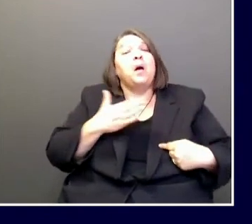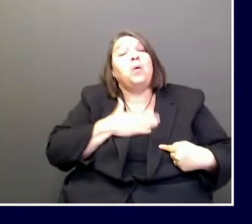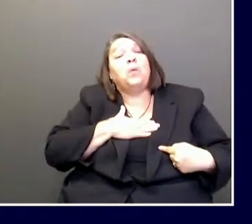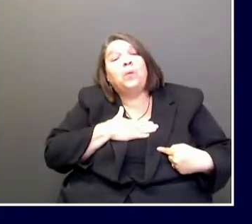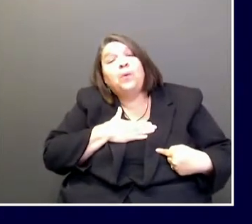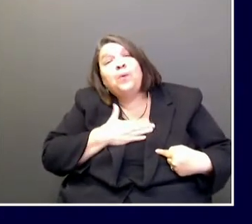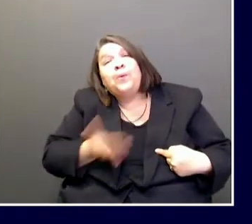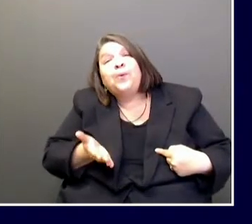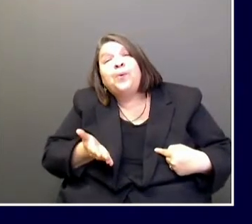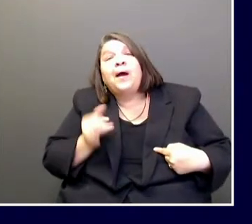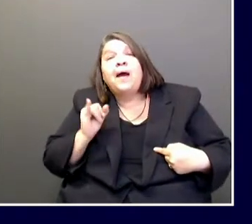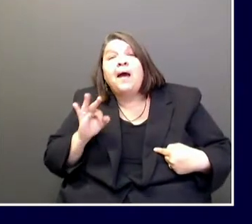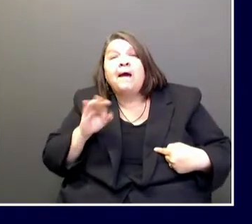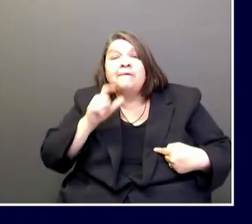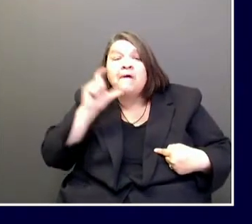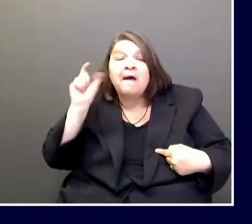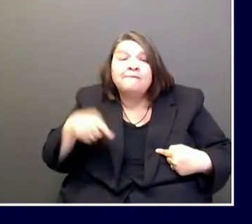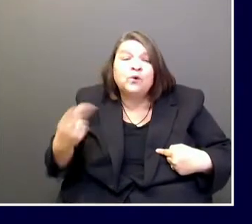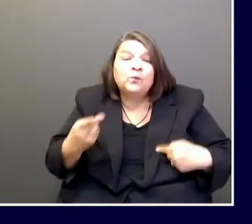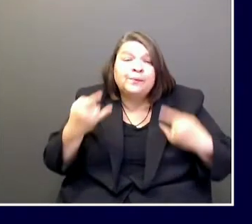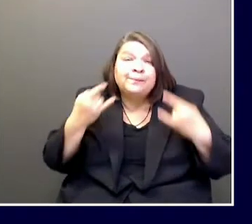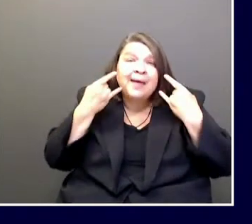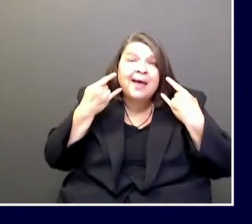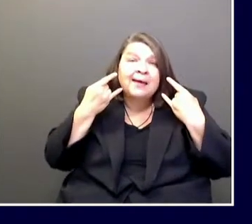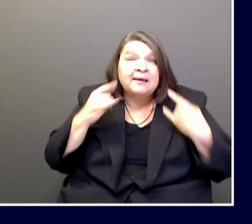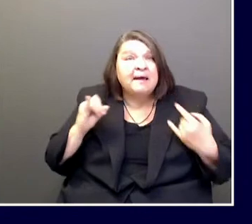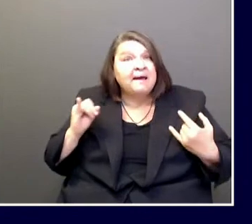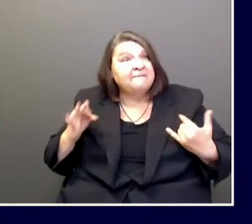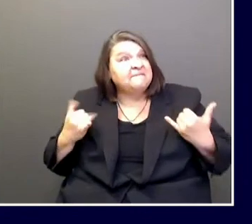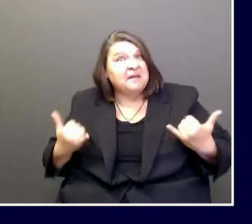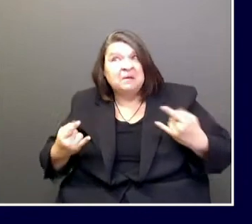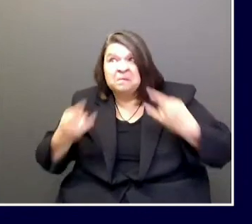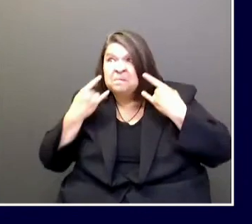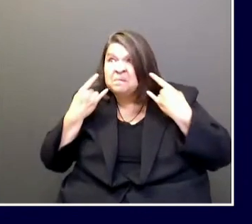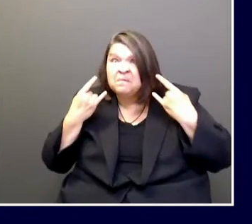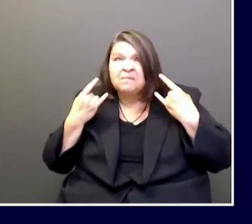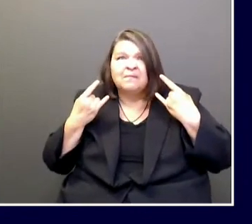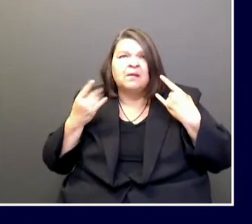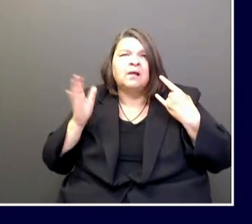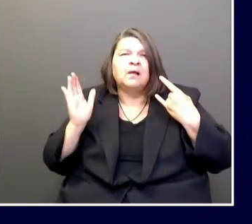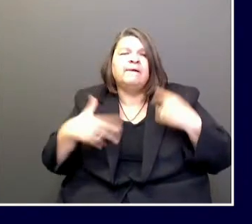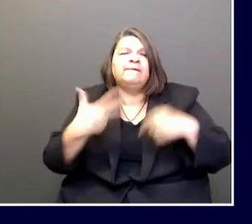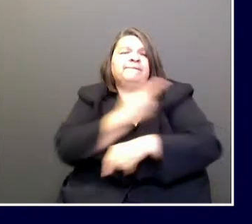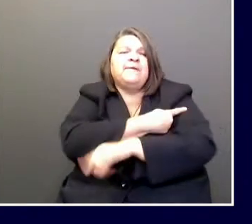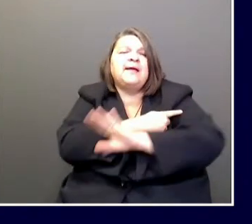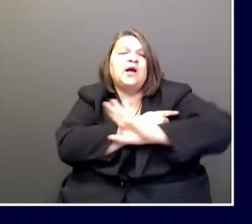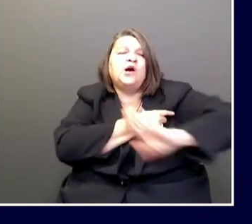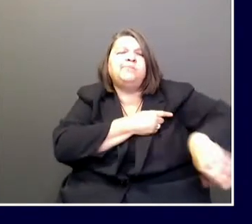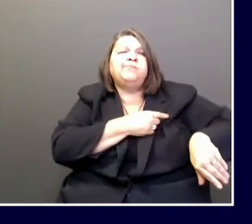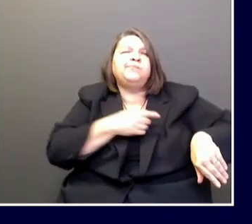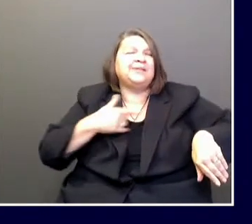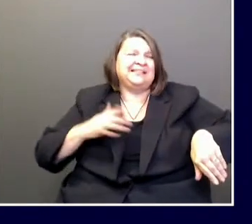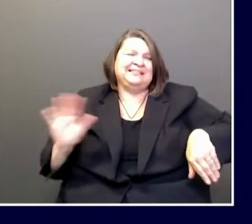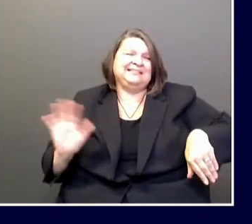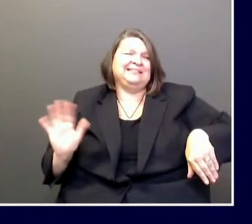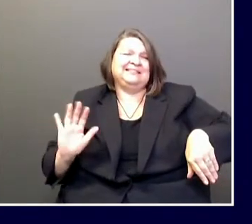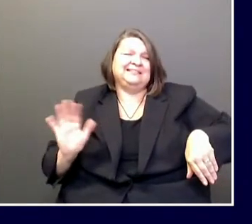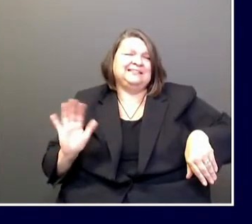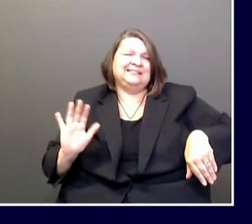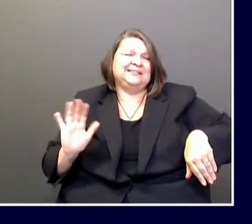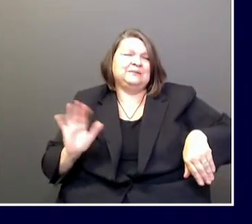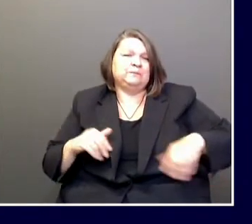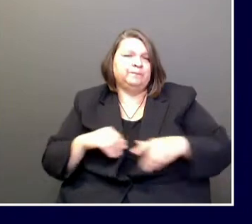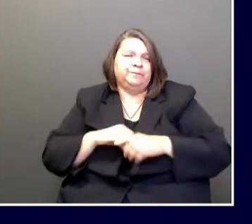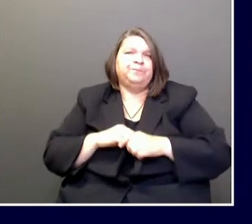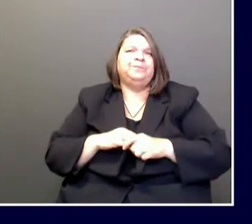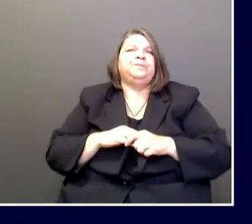Patty, going with the county approach that the US CDC has recommended gives people the right